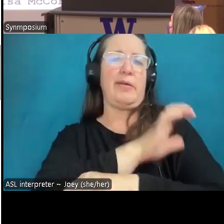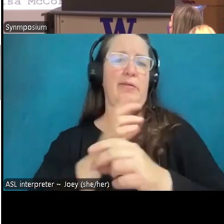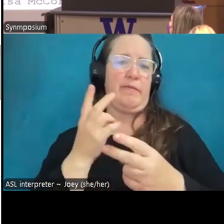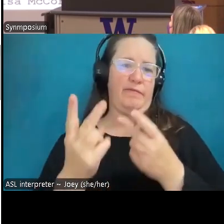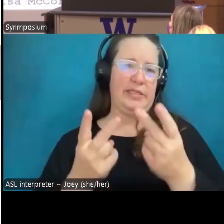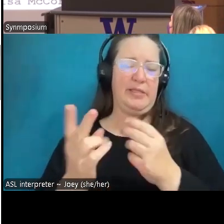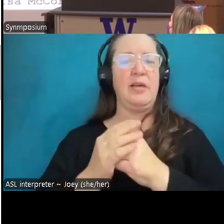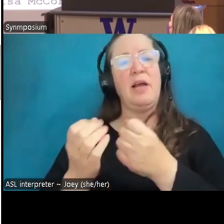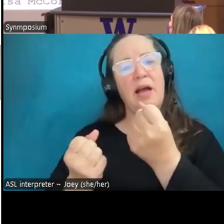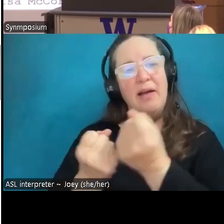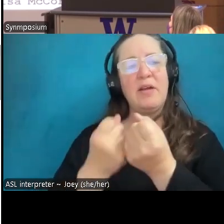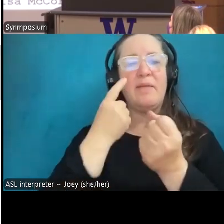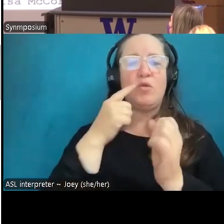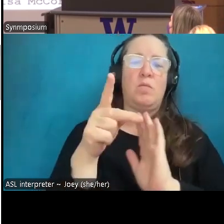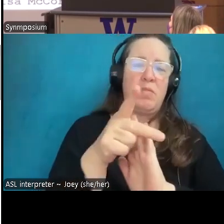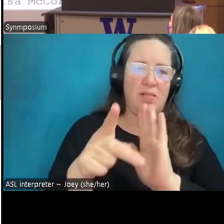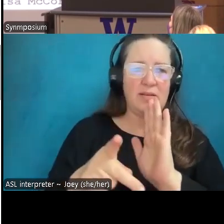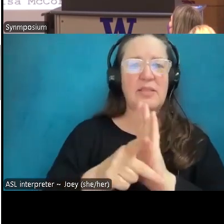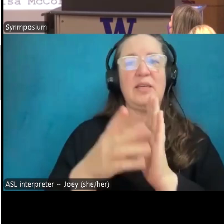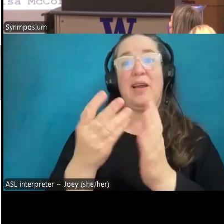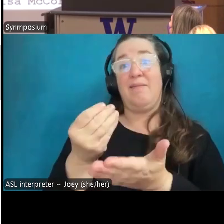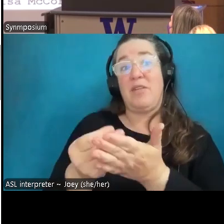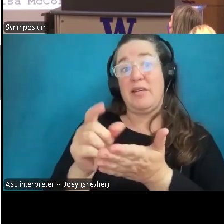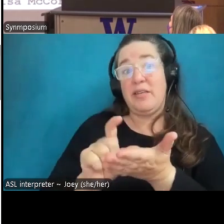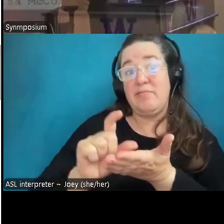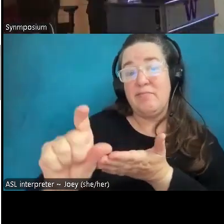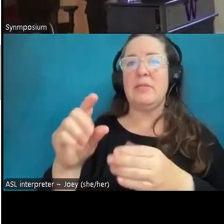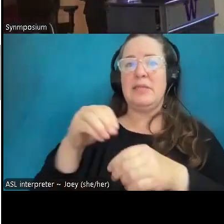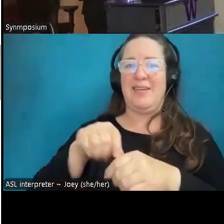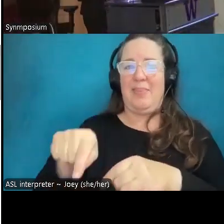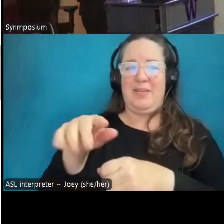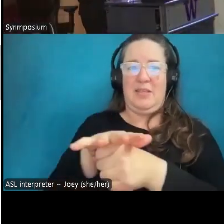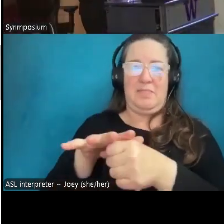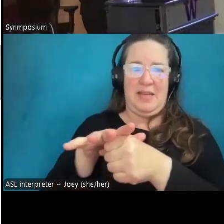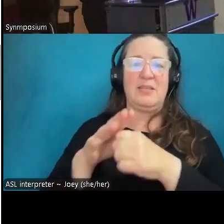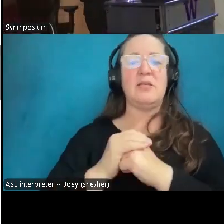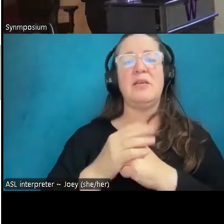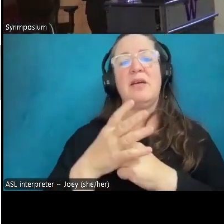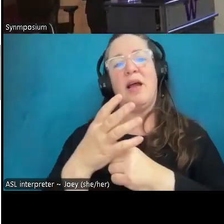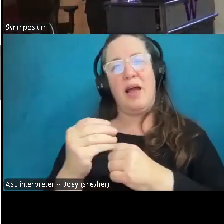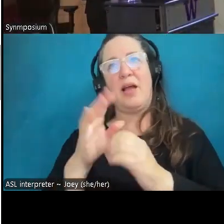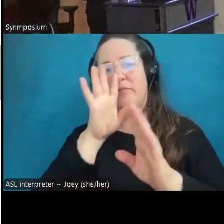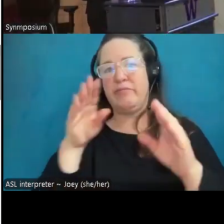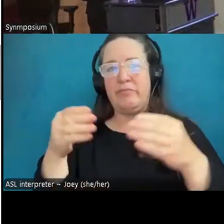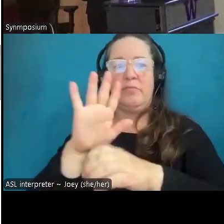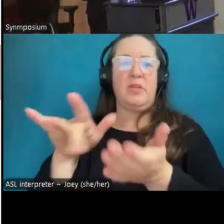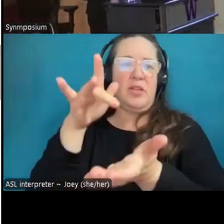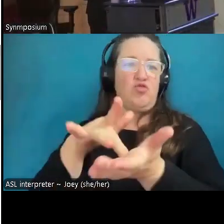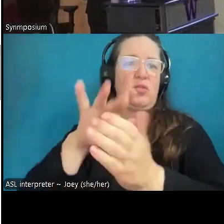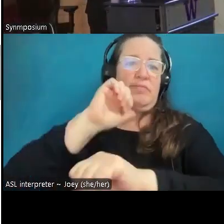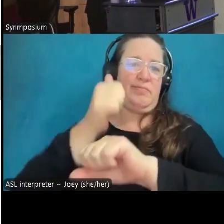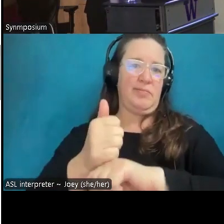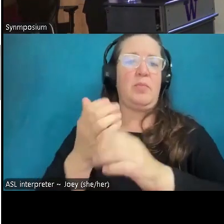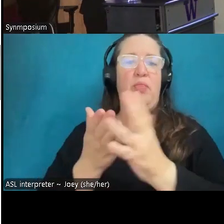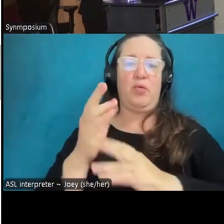and a universal center at NIH. In terms of education, this is more than just patient community education